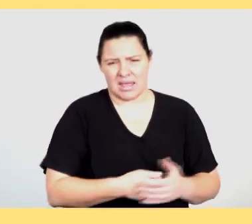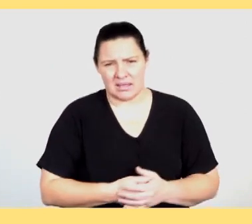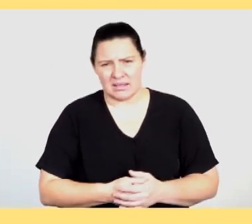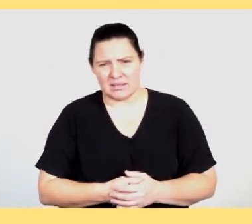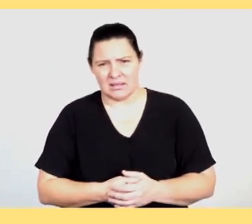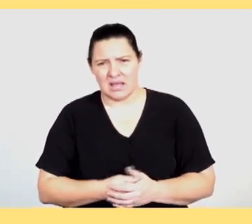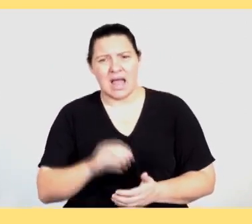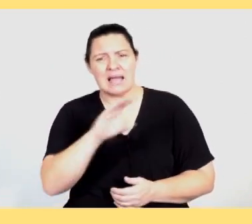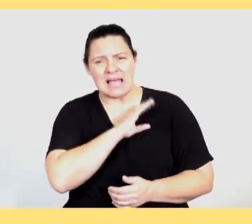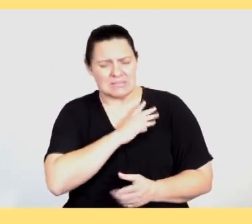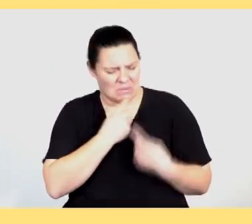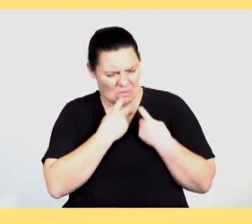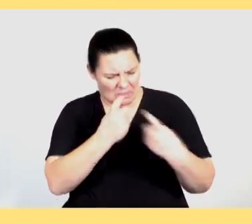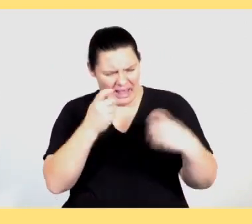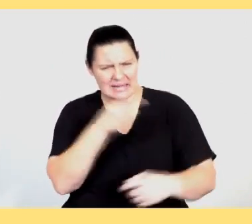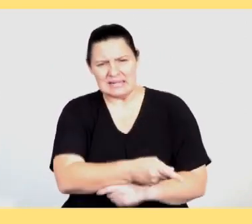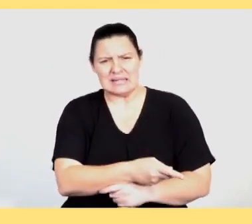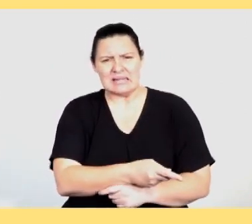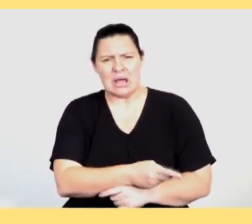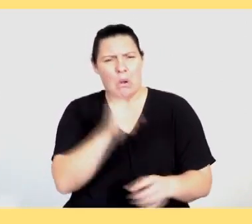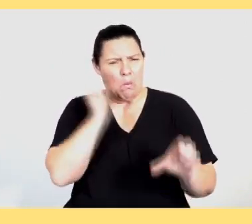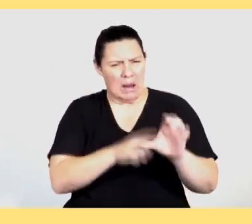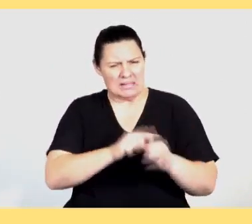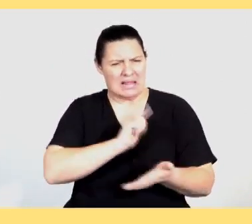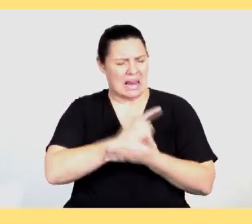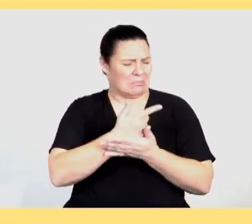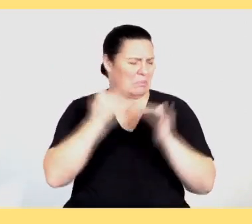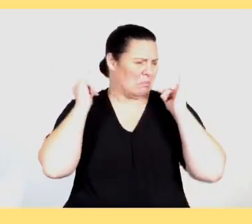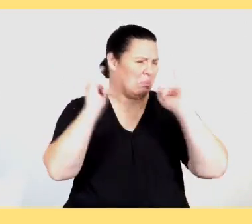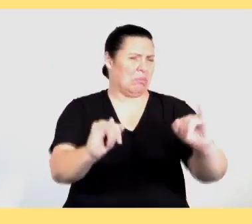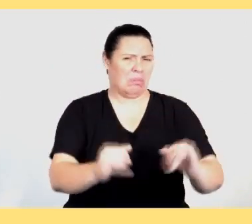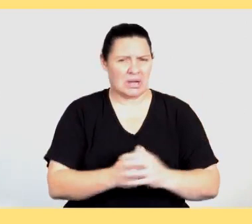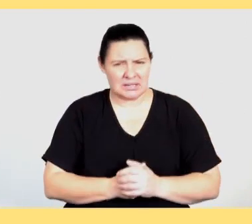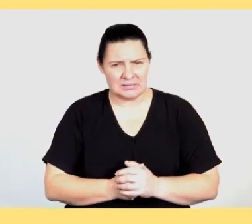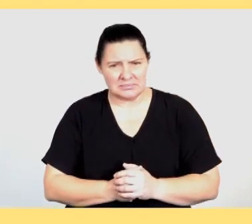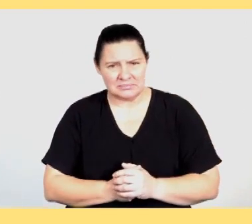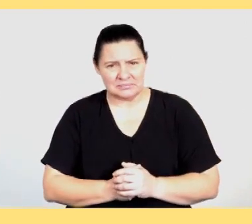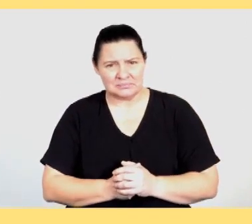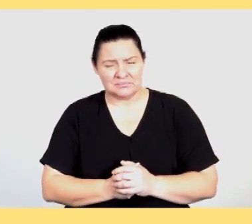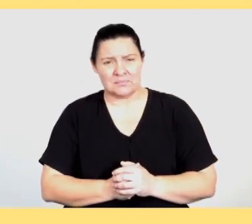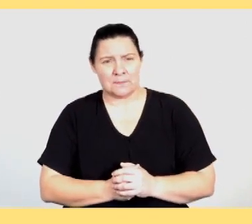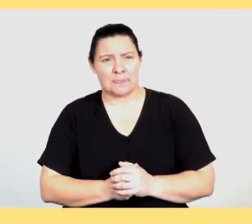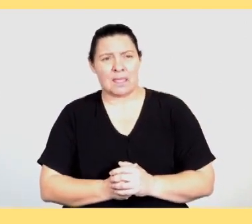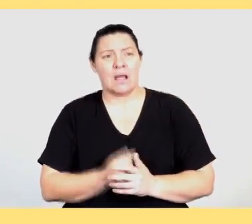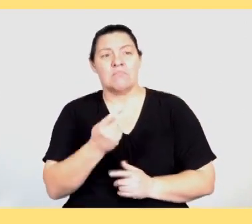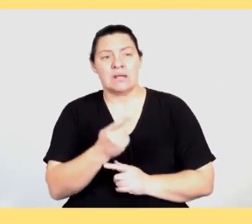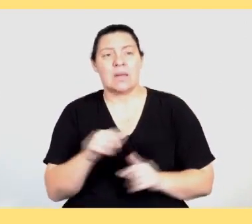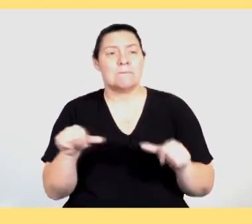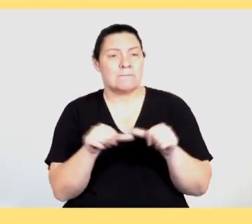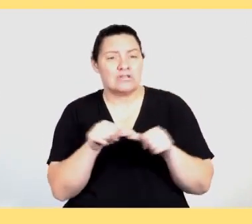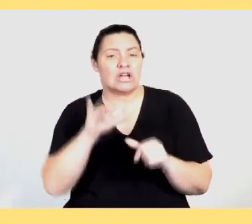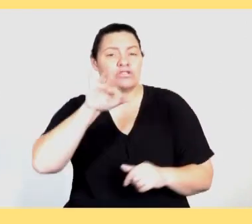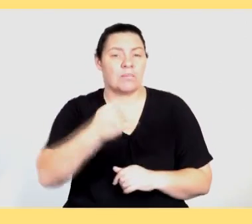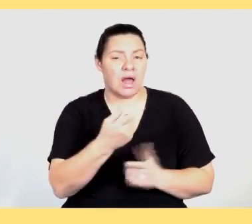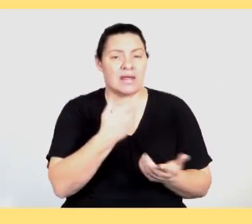bought. The customers are complaining about the poor quality of the computers. What measures